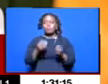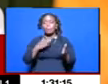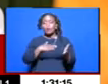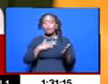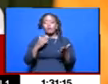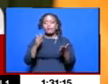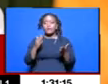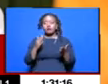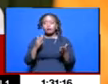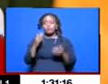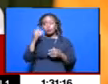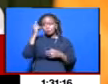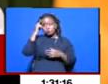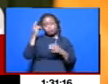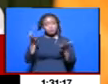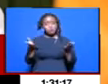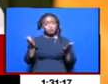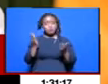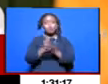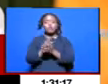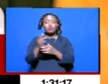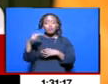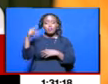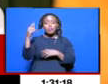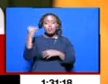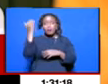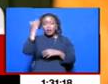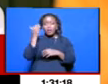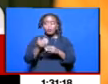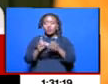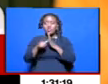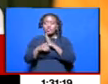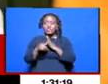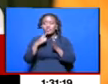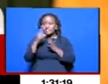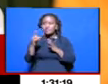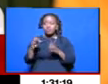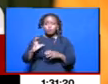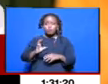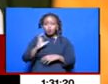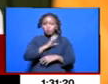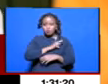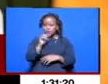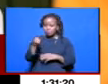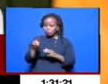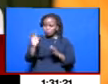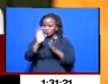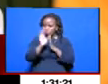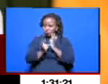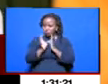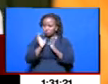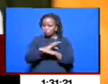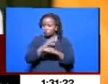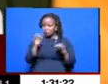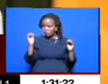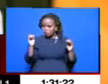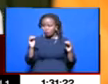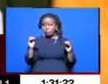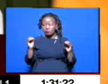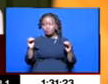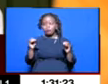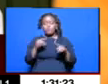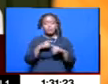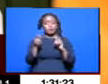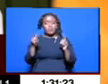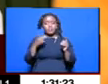find, although the High Court later described the task force as an unconstitutional outfit, I, on my part,